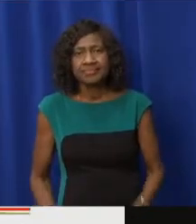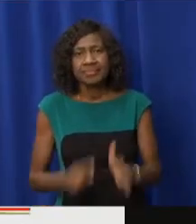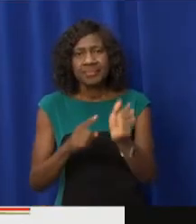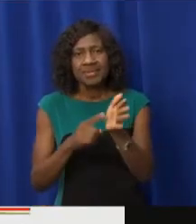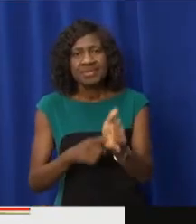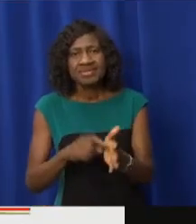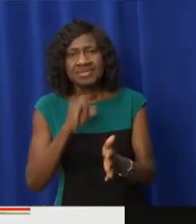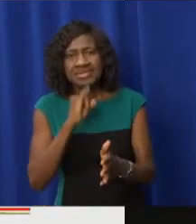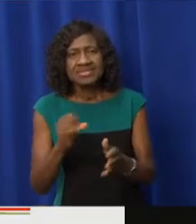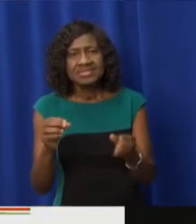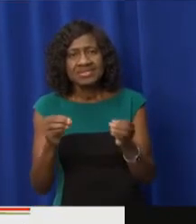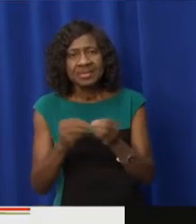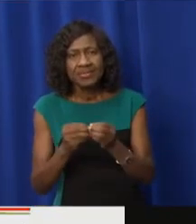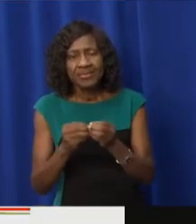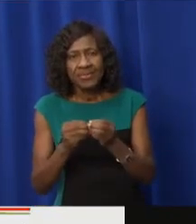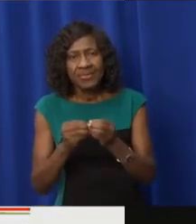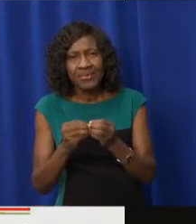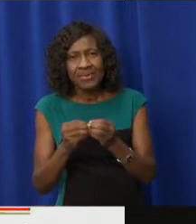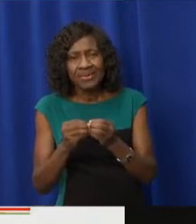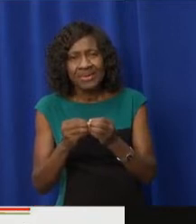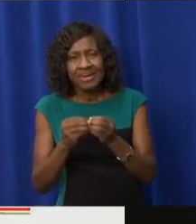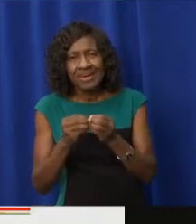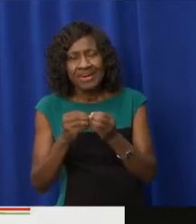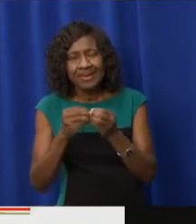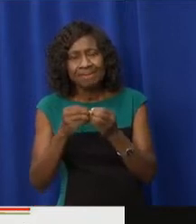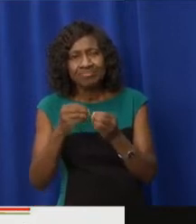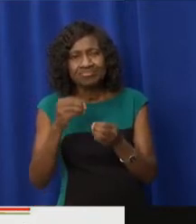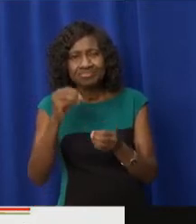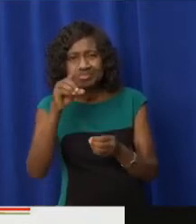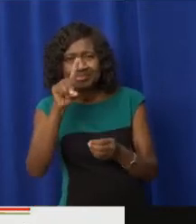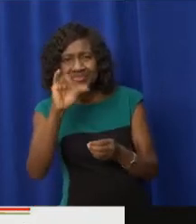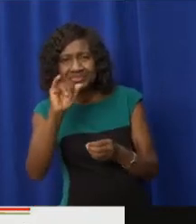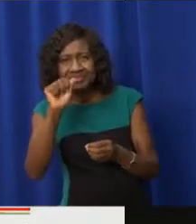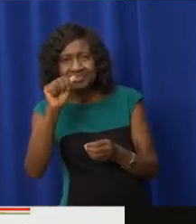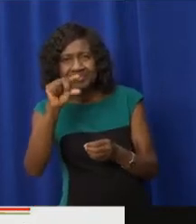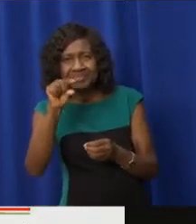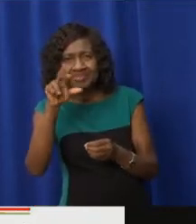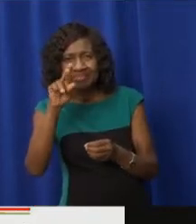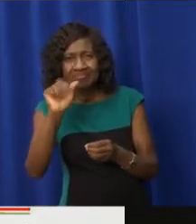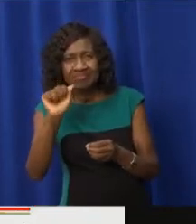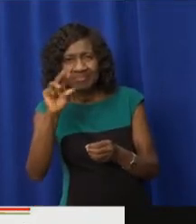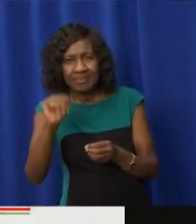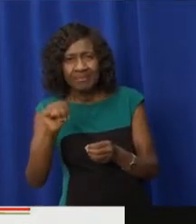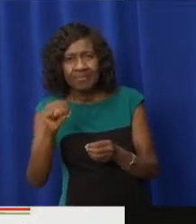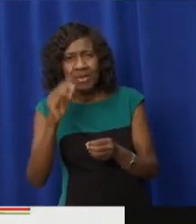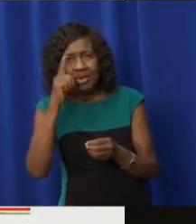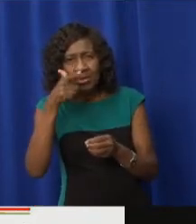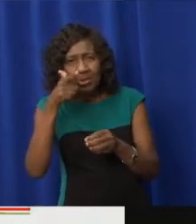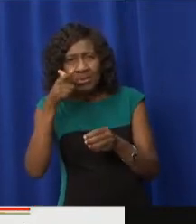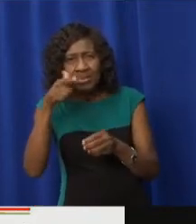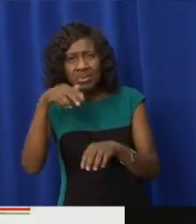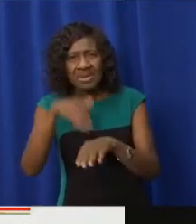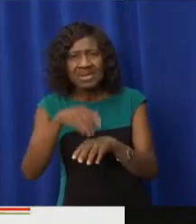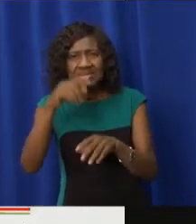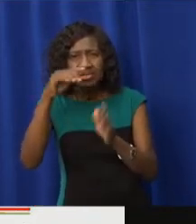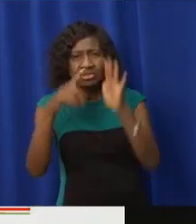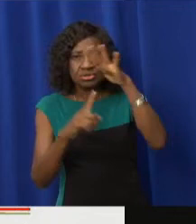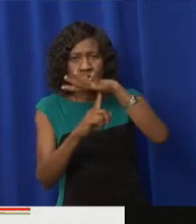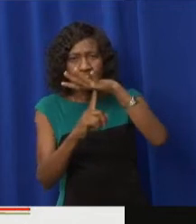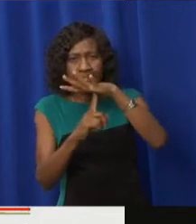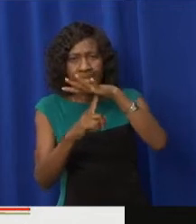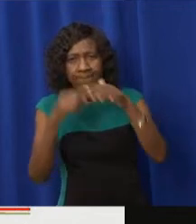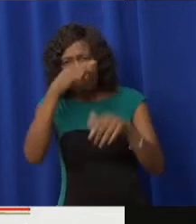more complicated diagram, and I first of all want you to focus on the top diagram. You'll see there's a black line that